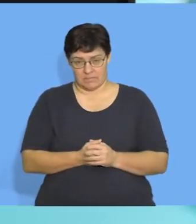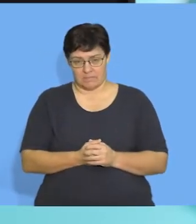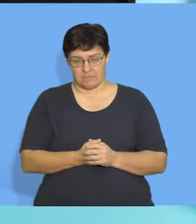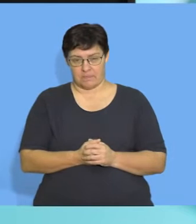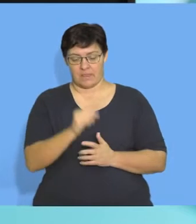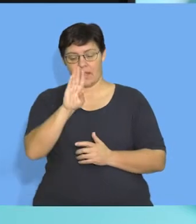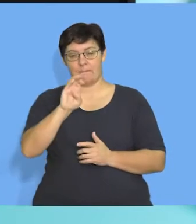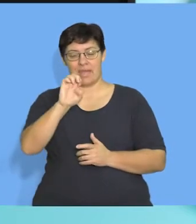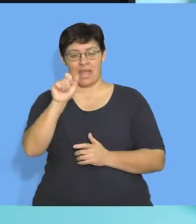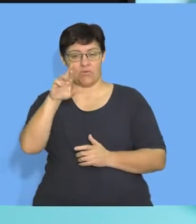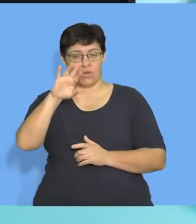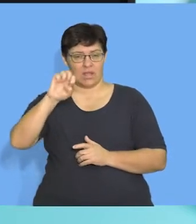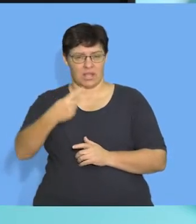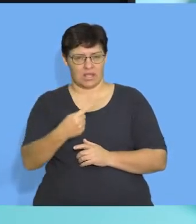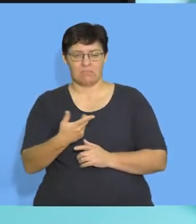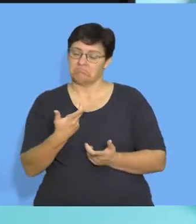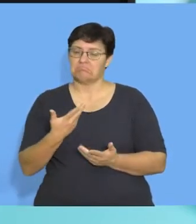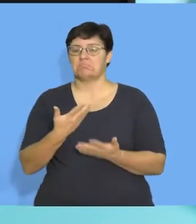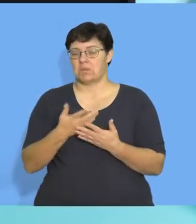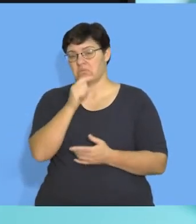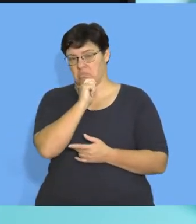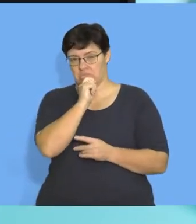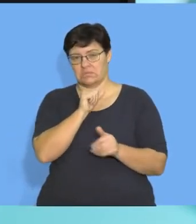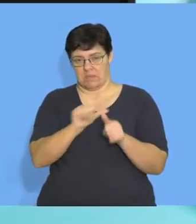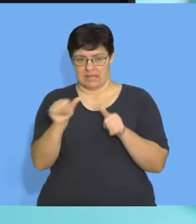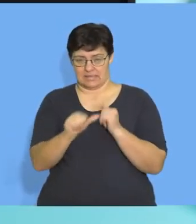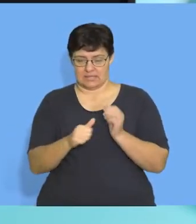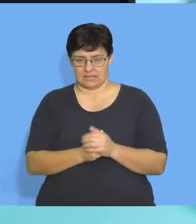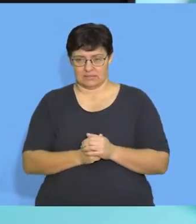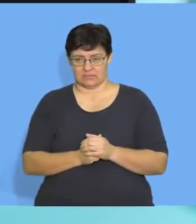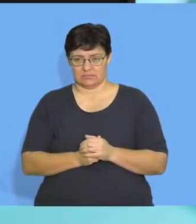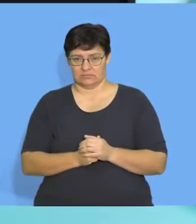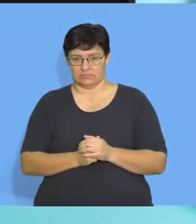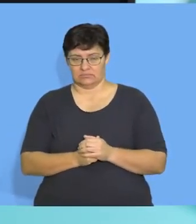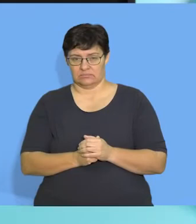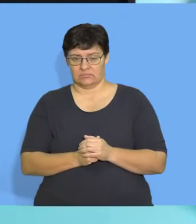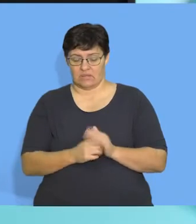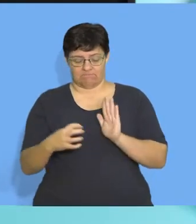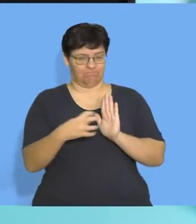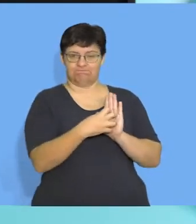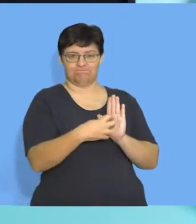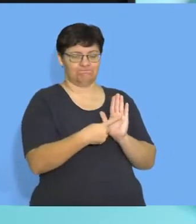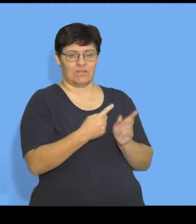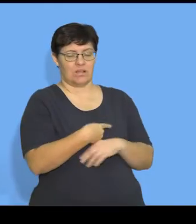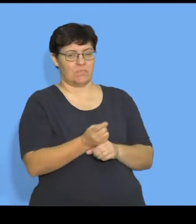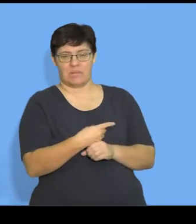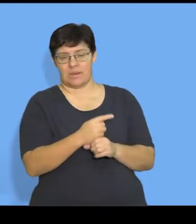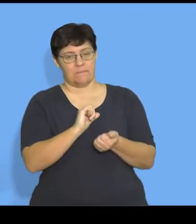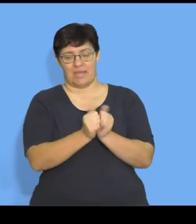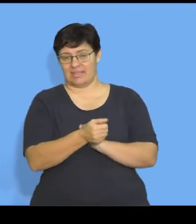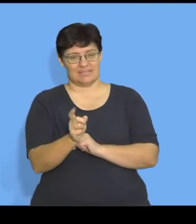is actually more useful. Bearing is not like the Cartesian plane in maths, okay?